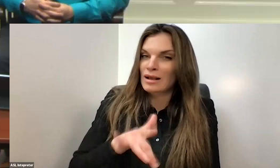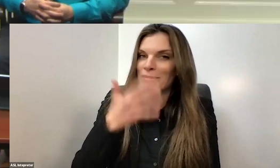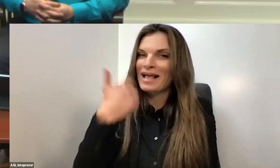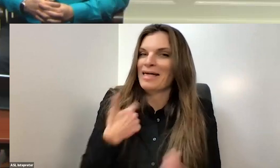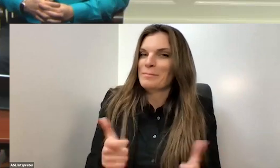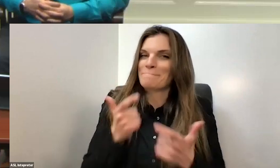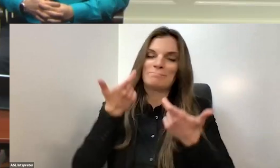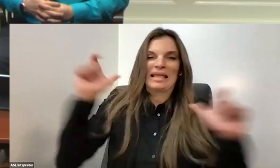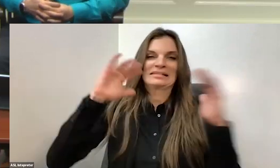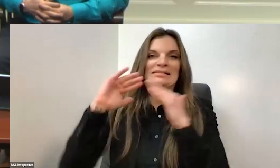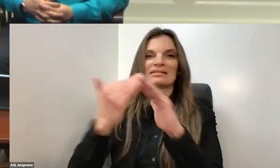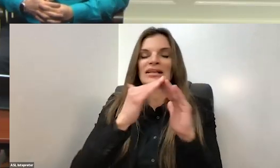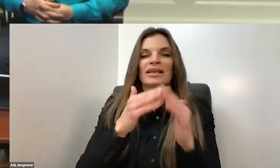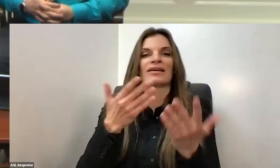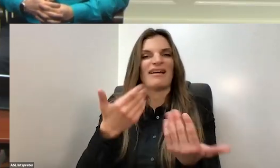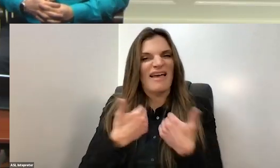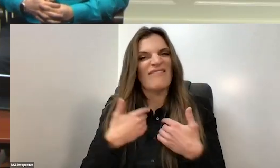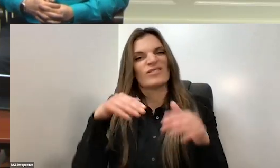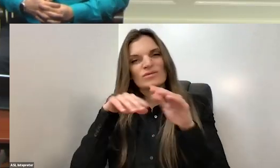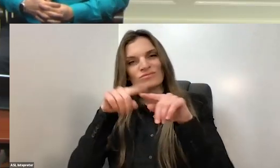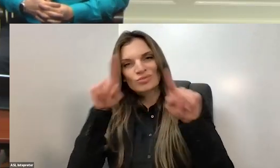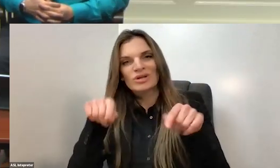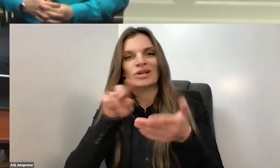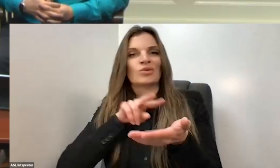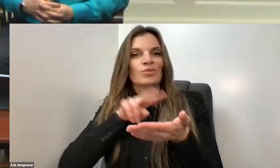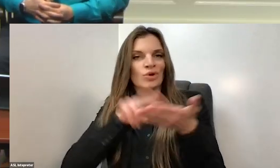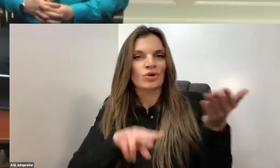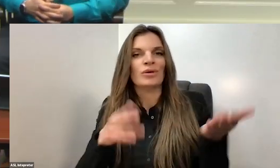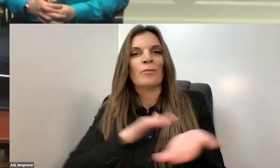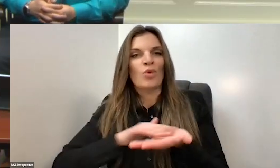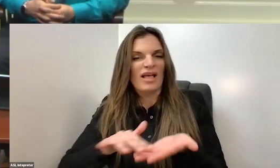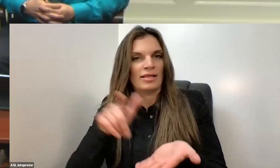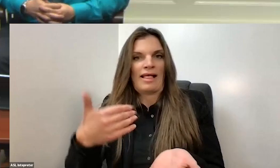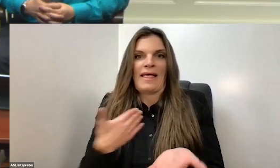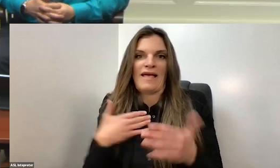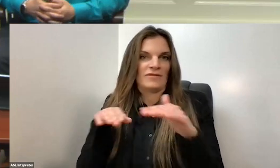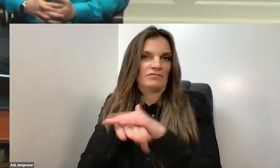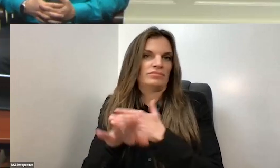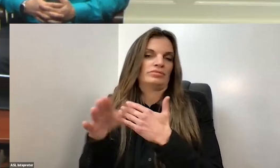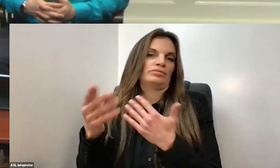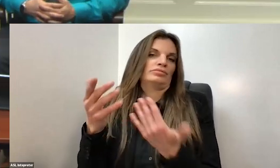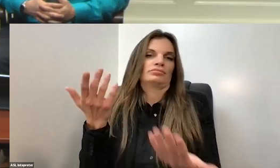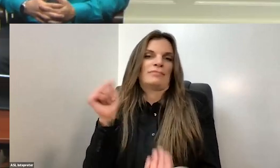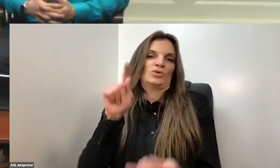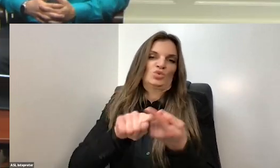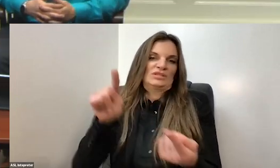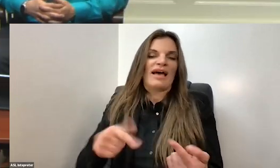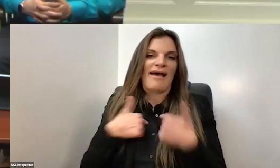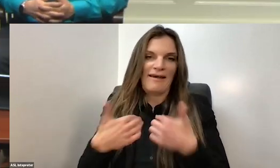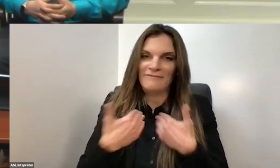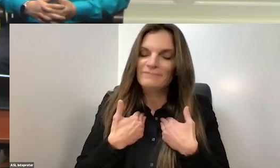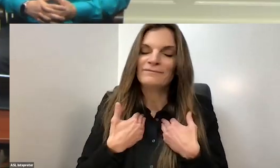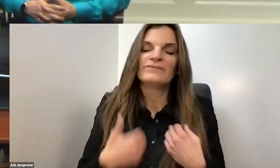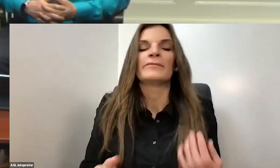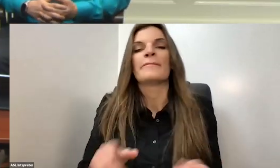a screen reader and even a braille display when I was in high school and things like that. But